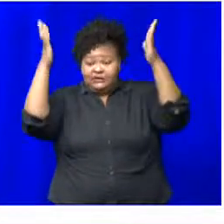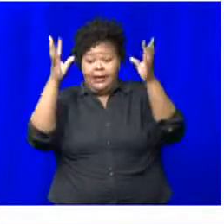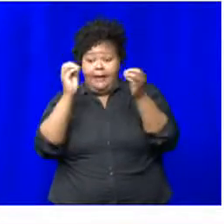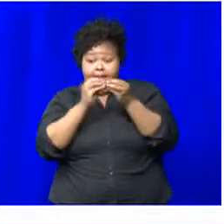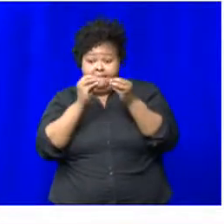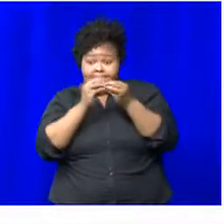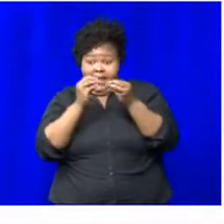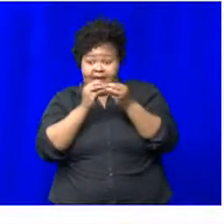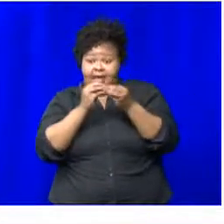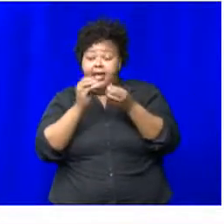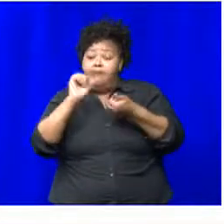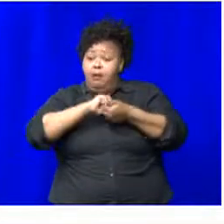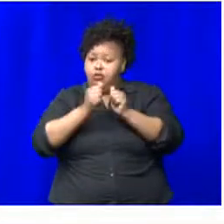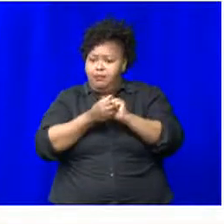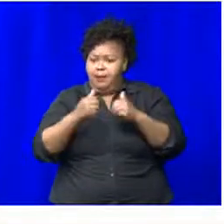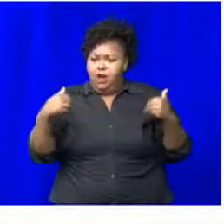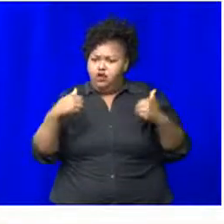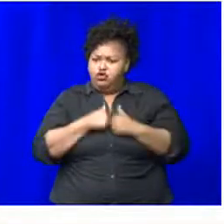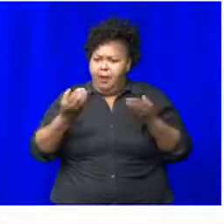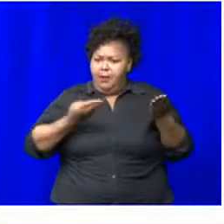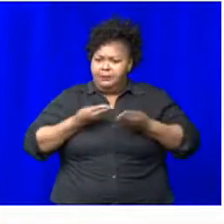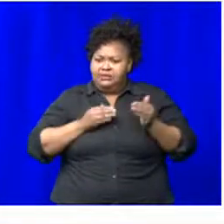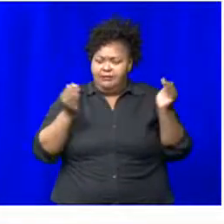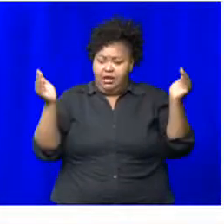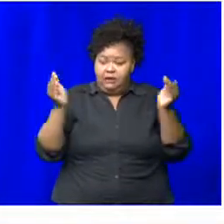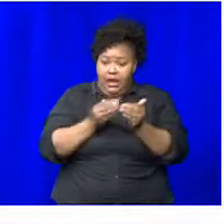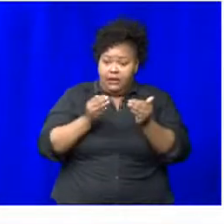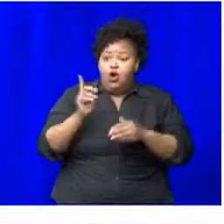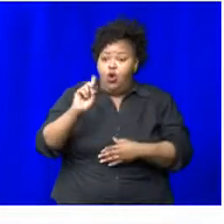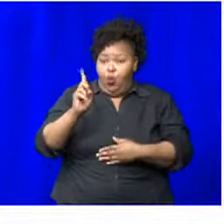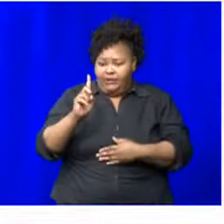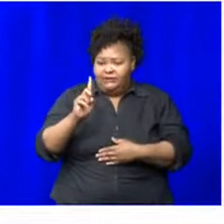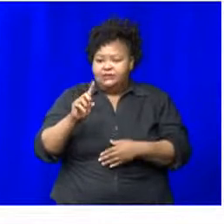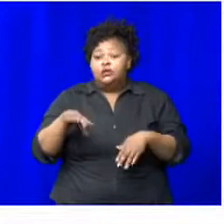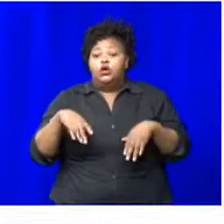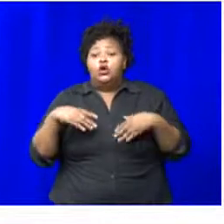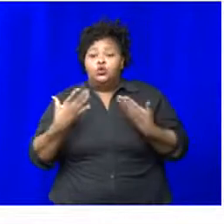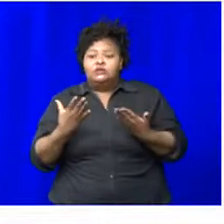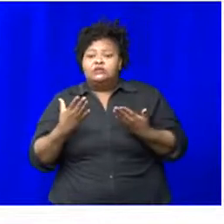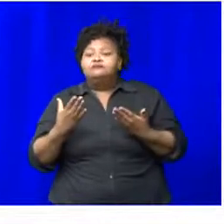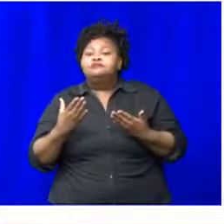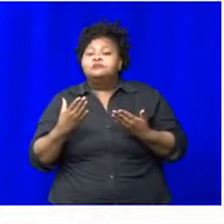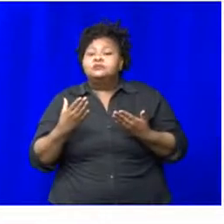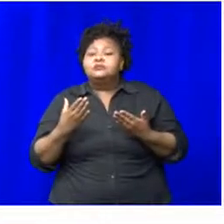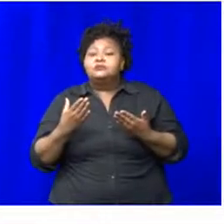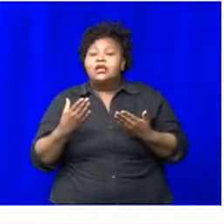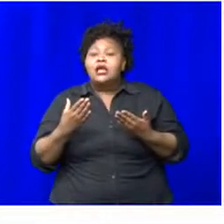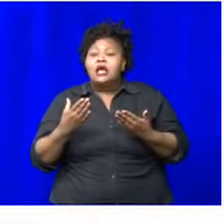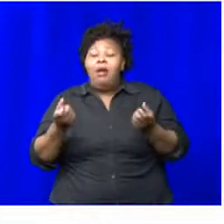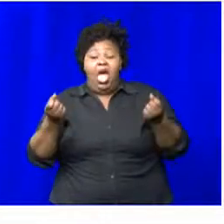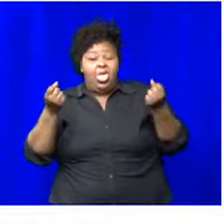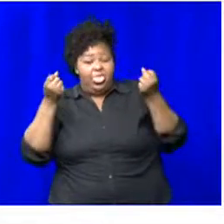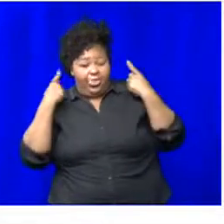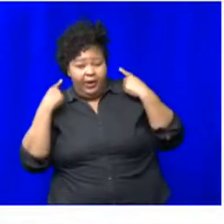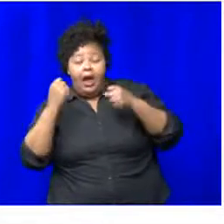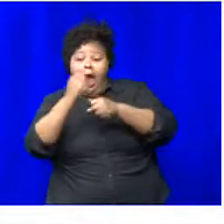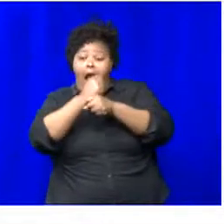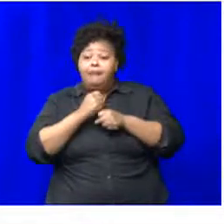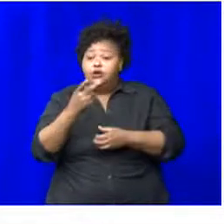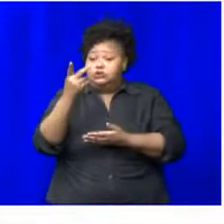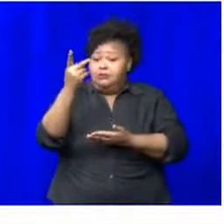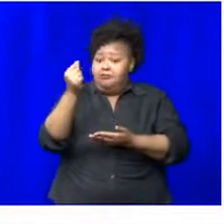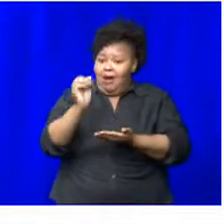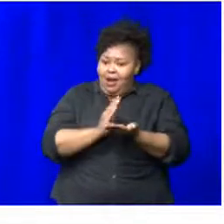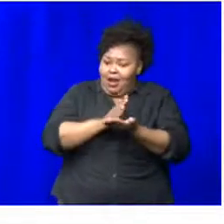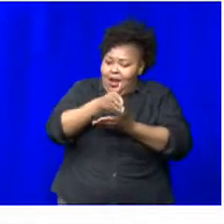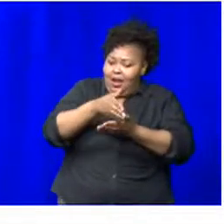challenges facing MSMEs is the lack of preparedness to access finance rather than the availability of the